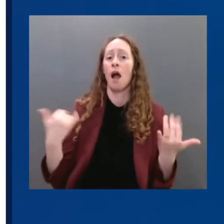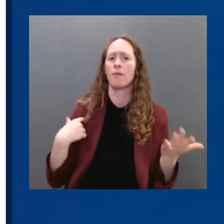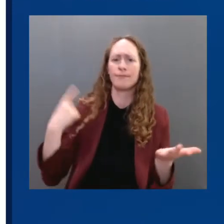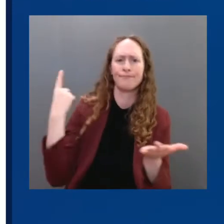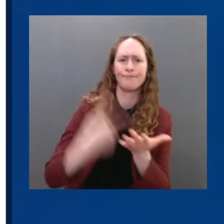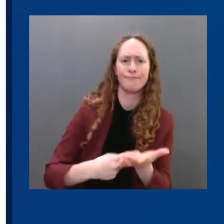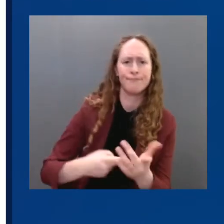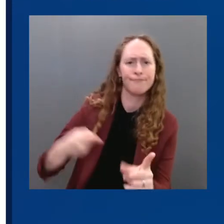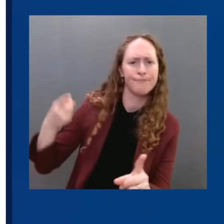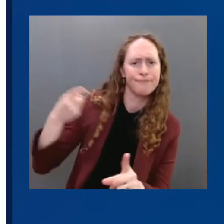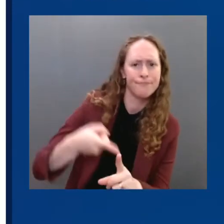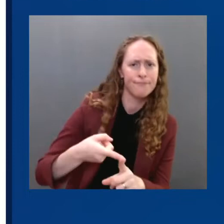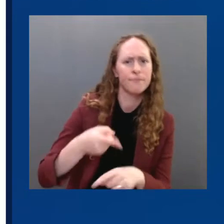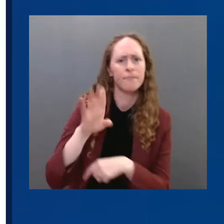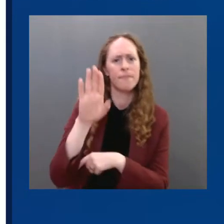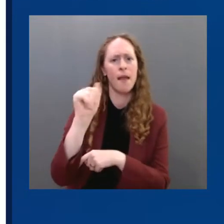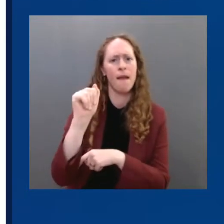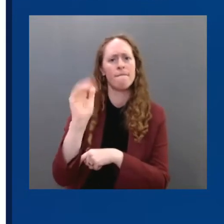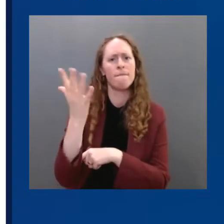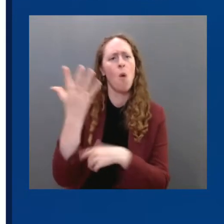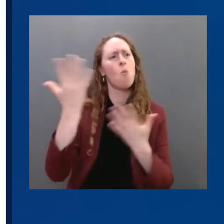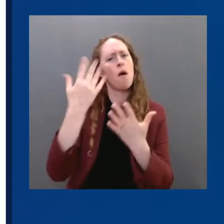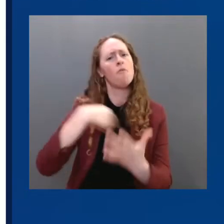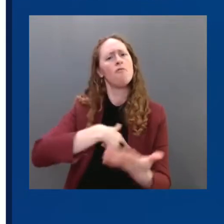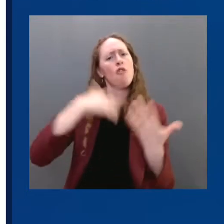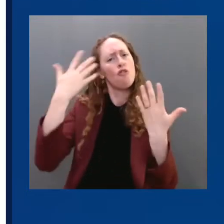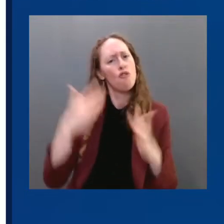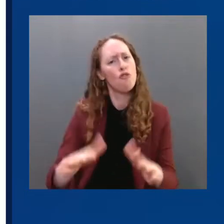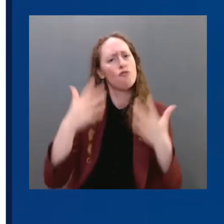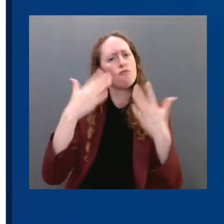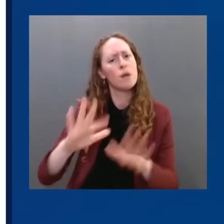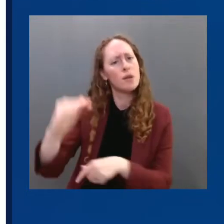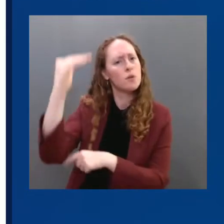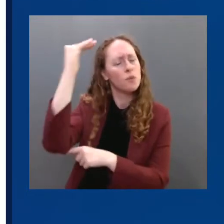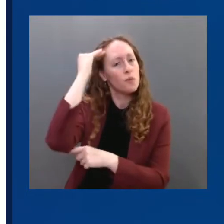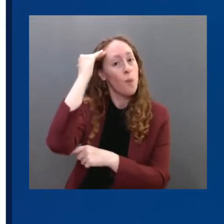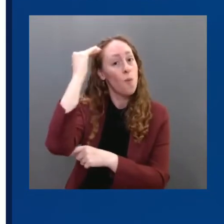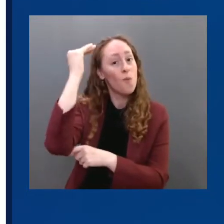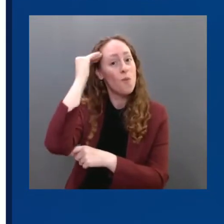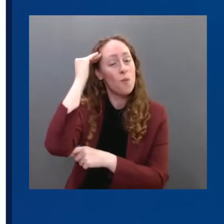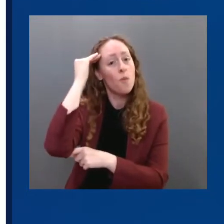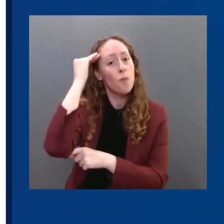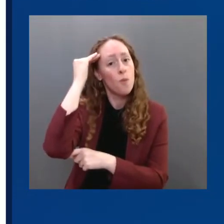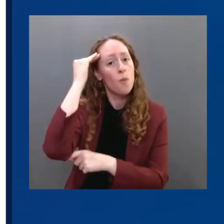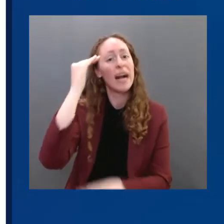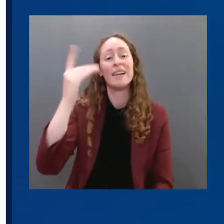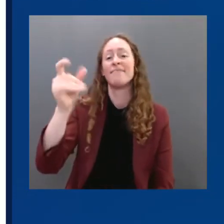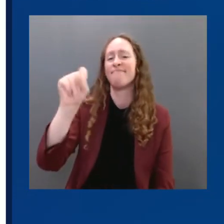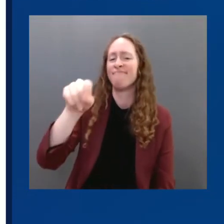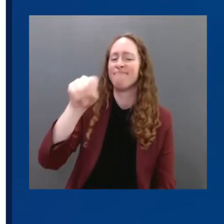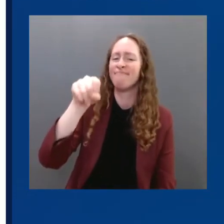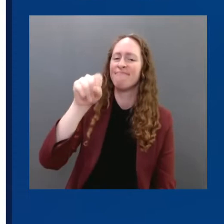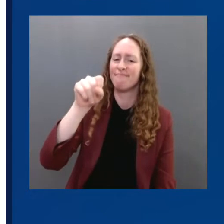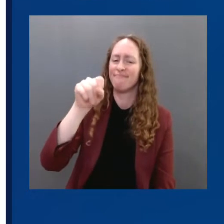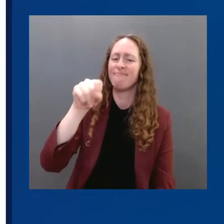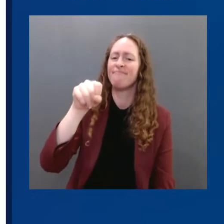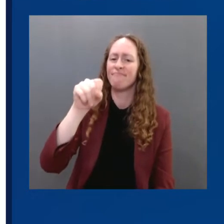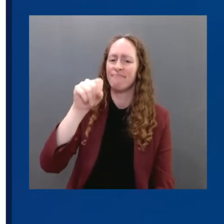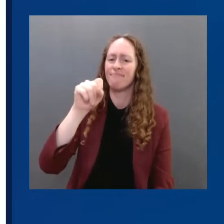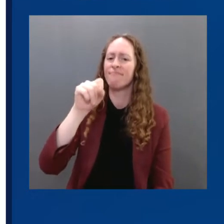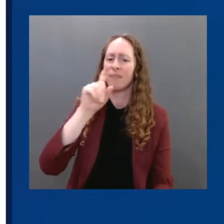has a growth advantage compared to the earlier Omicron subvariants. It substantially